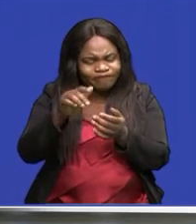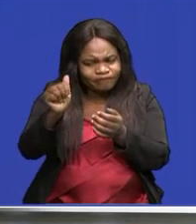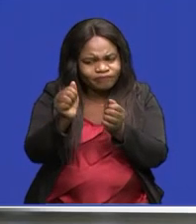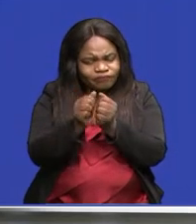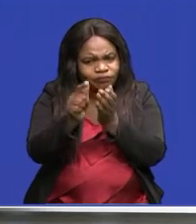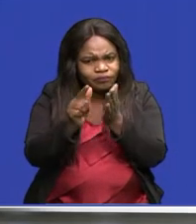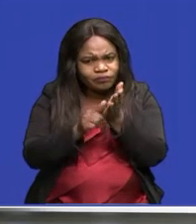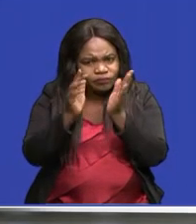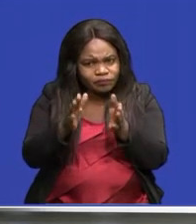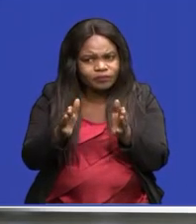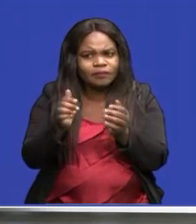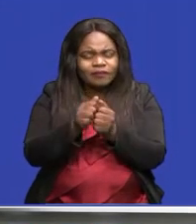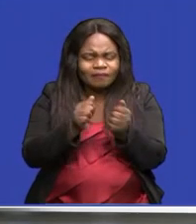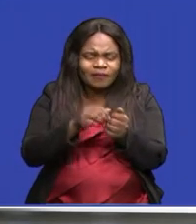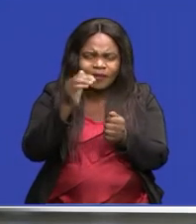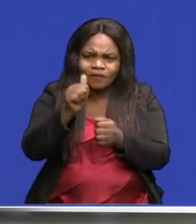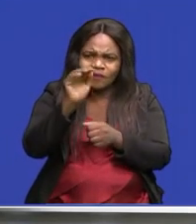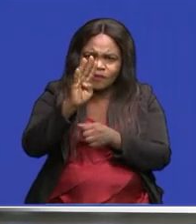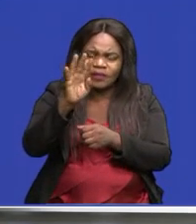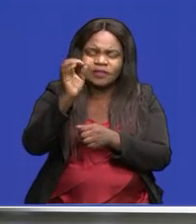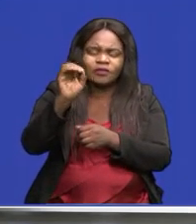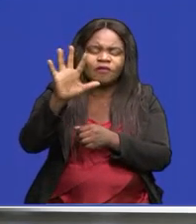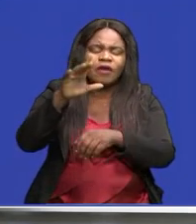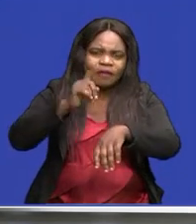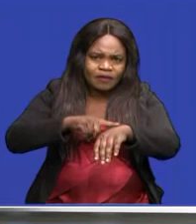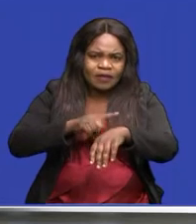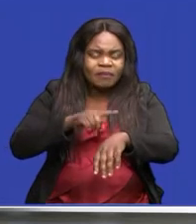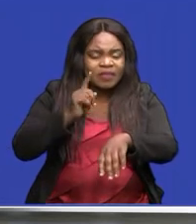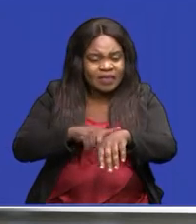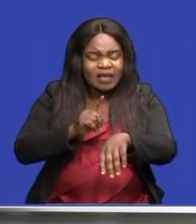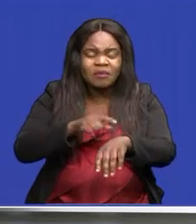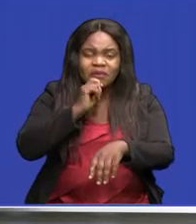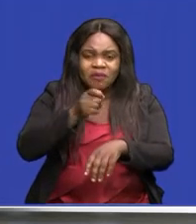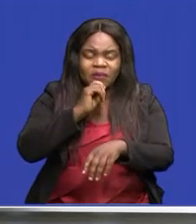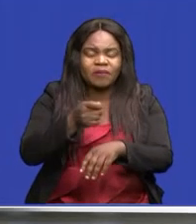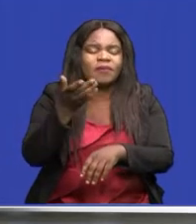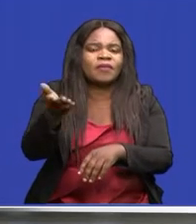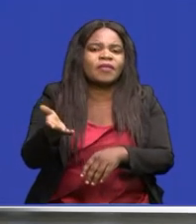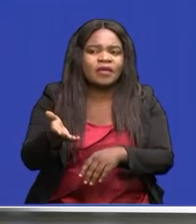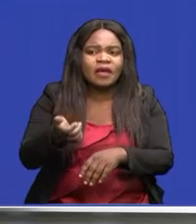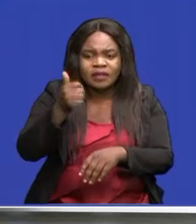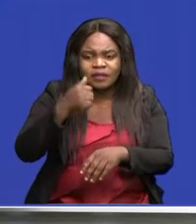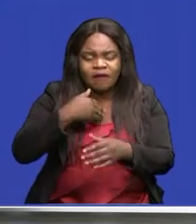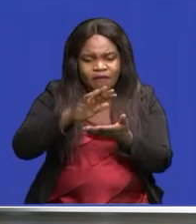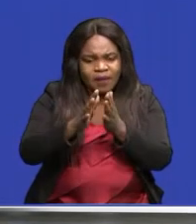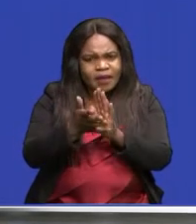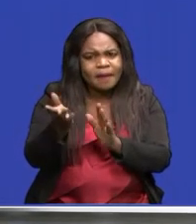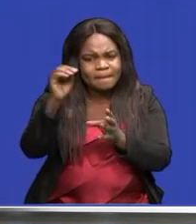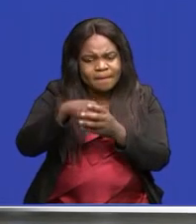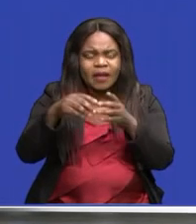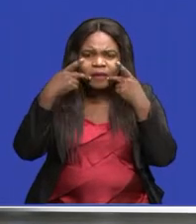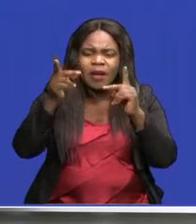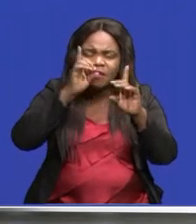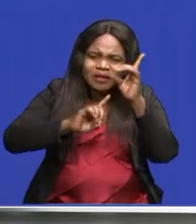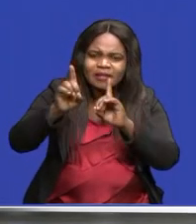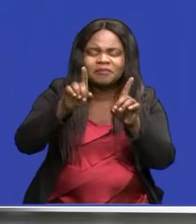lawyers about 14:05 hours and by broadcast time being interviewed since then. Ms. Musonda has become subject of public